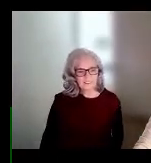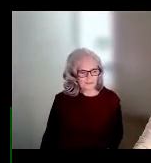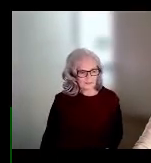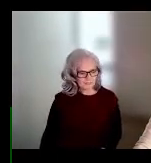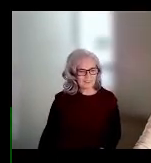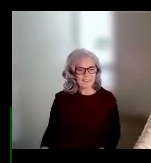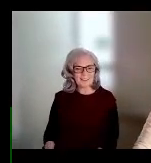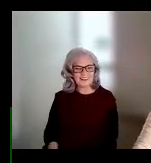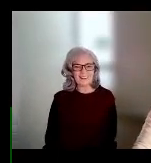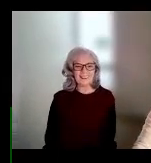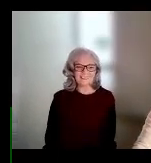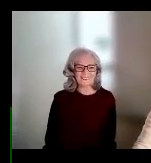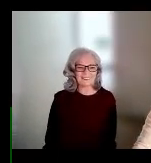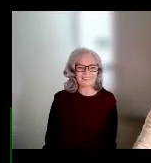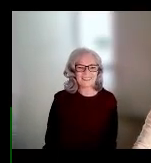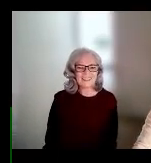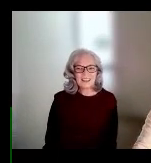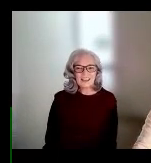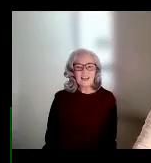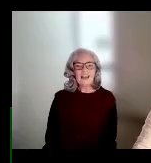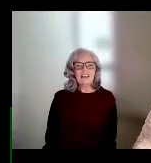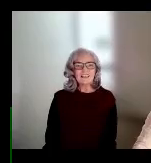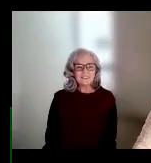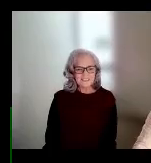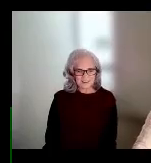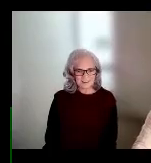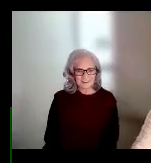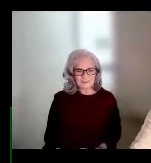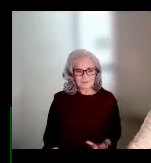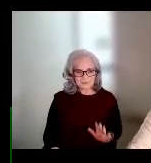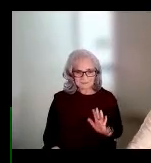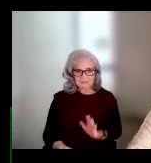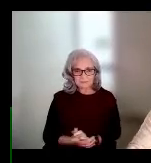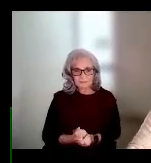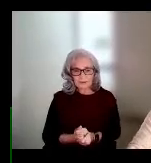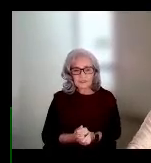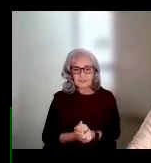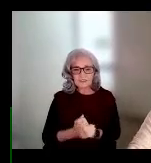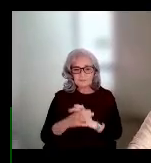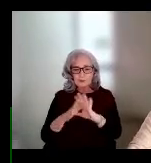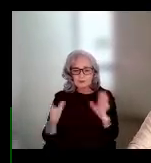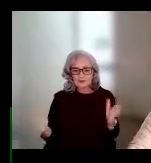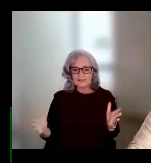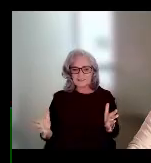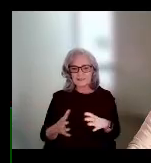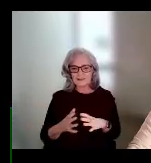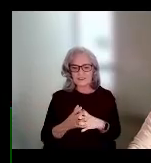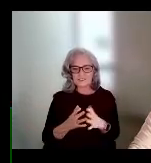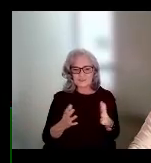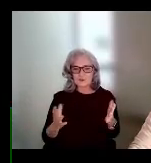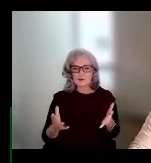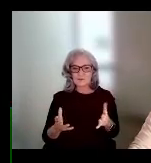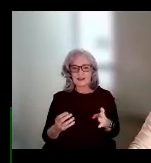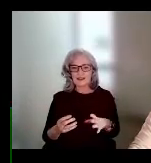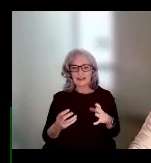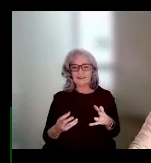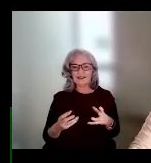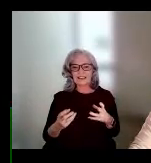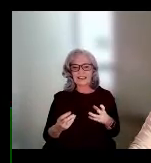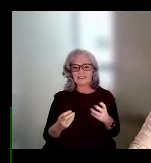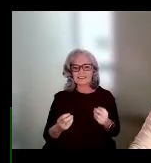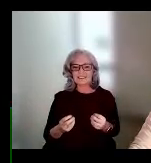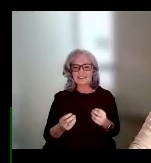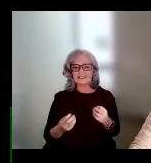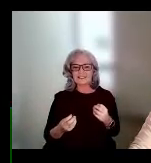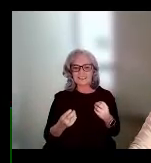Oh, sorry. All right. So The purpose of this slide is just to talk about